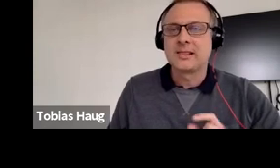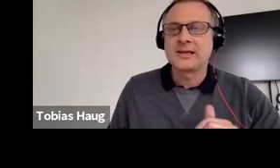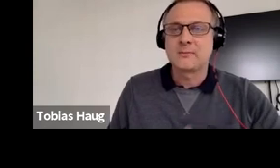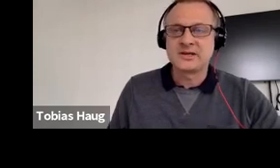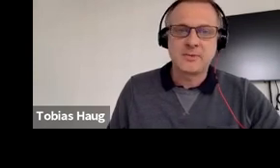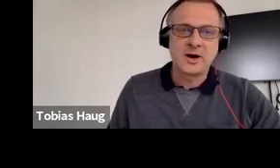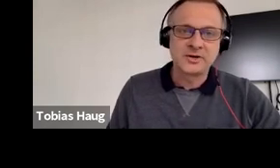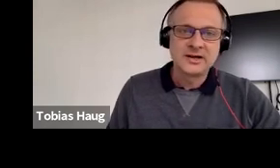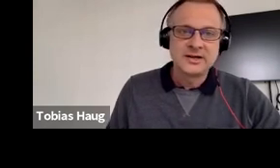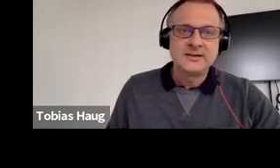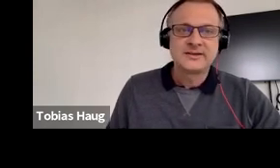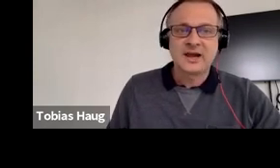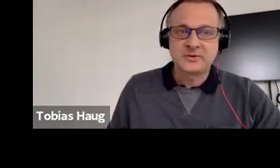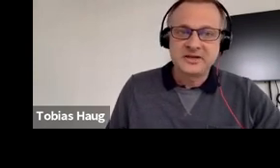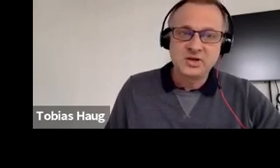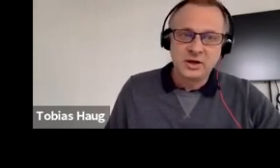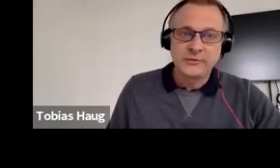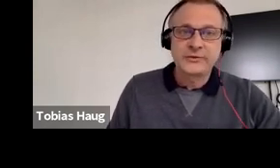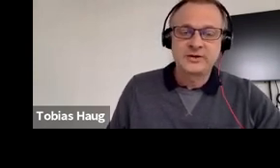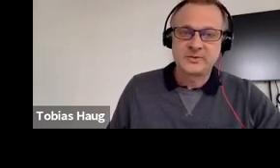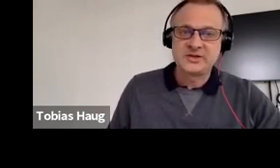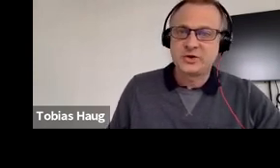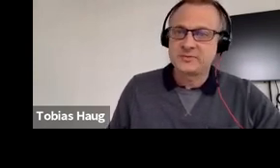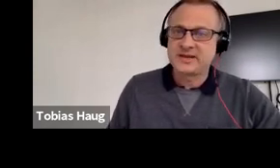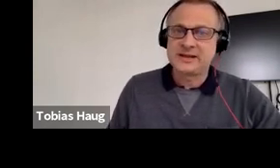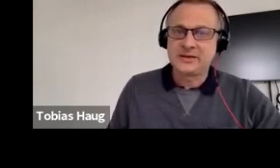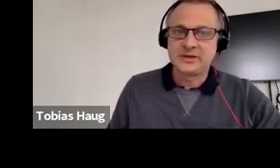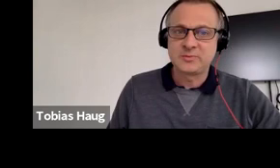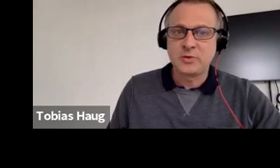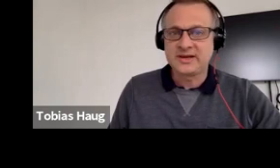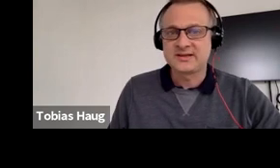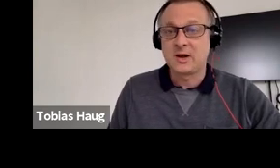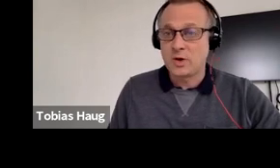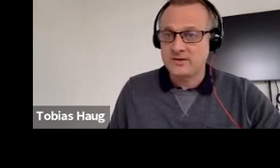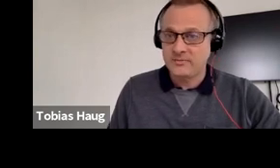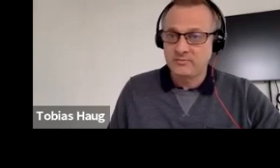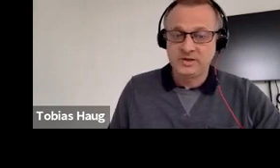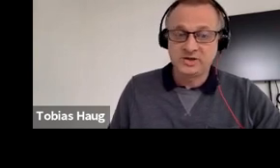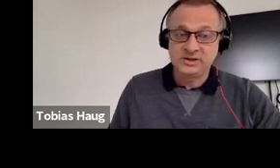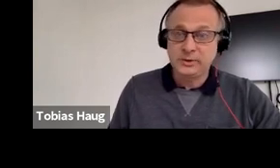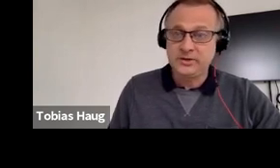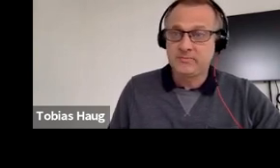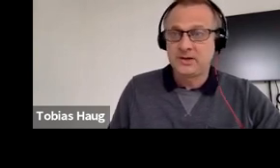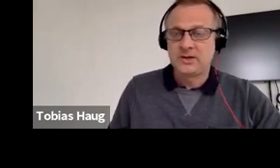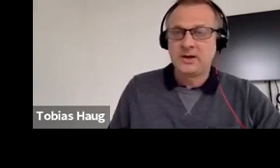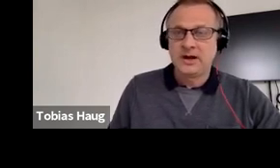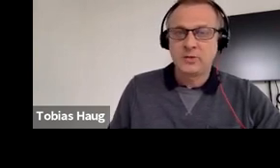a little bit, about the acquisition of Swiss German Sign Language, both as L1 in